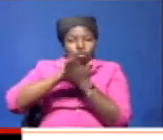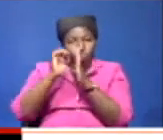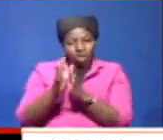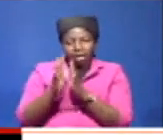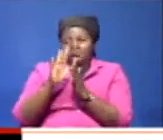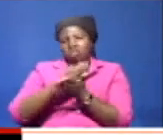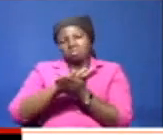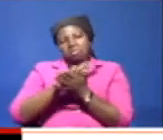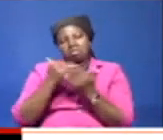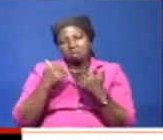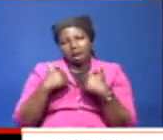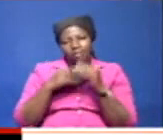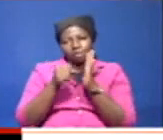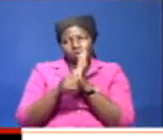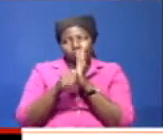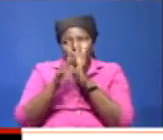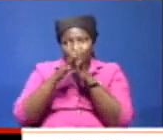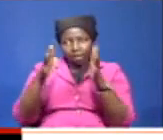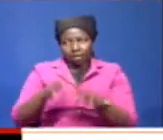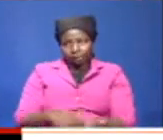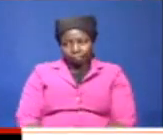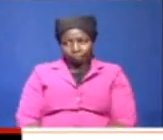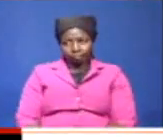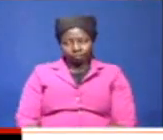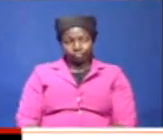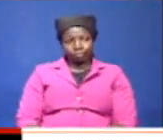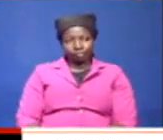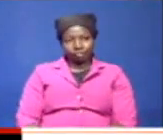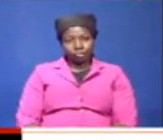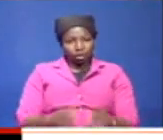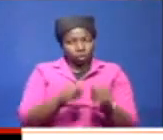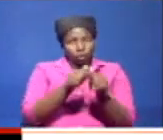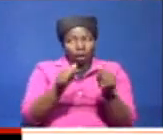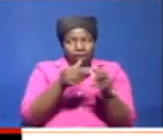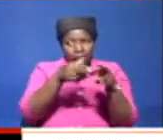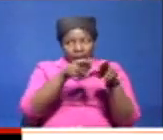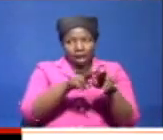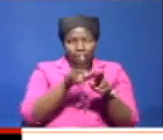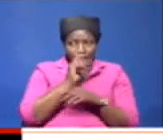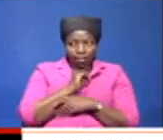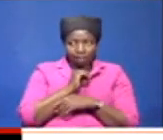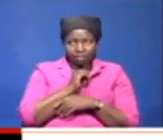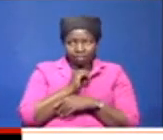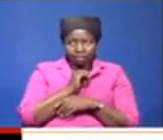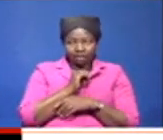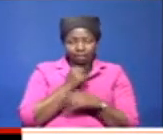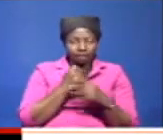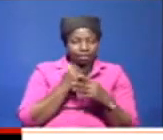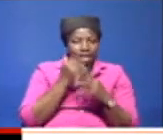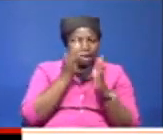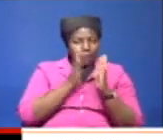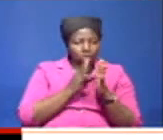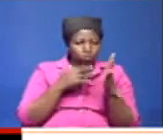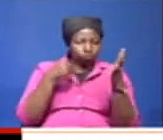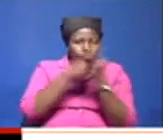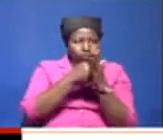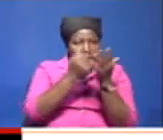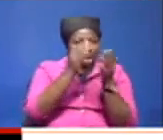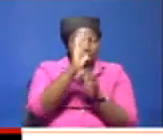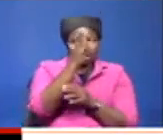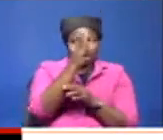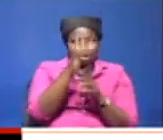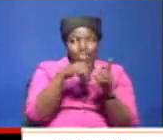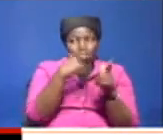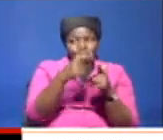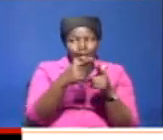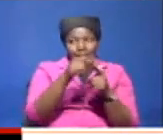Noivelle. Well, and there it happens. You can't see nothing. He hit a tree, and for Noivelle, is somebody